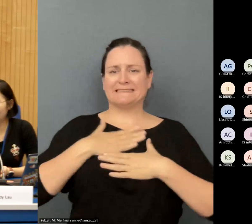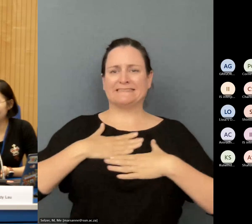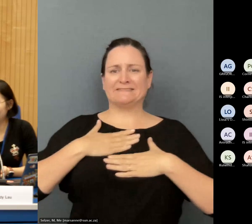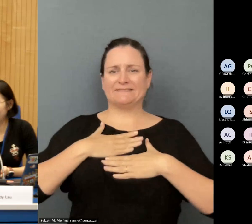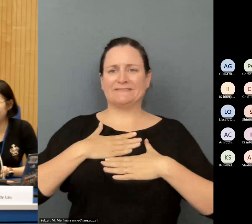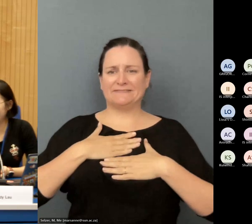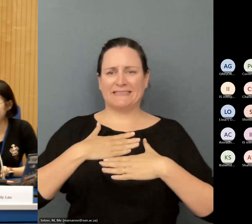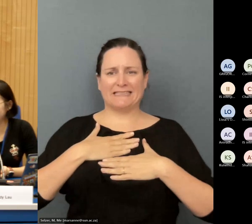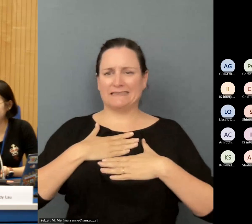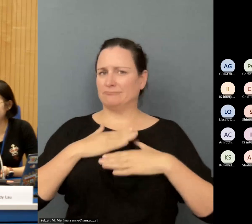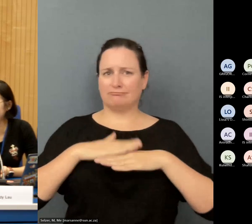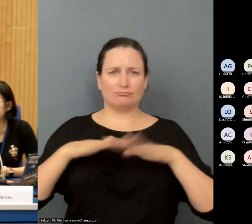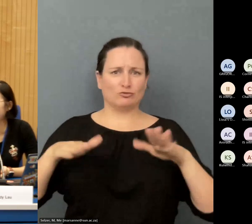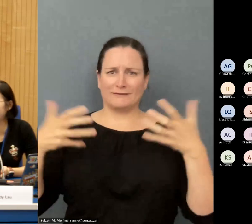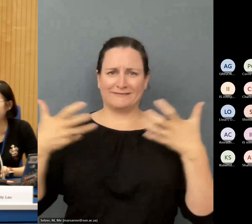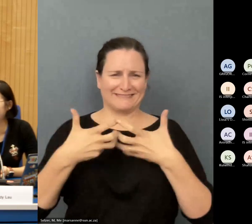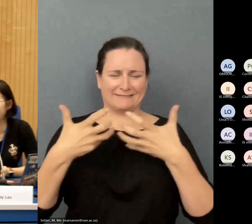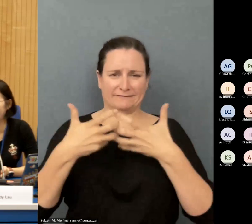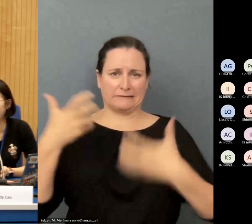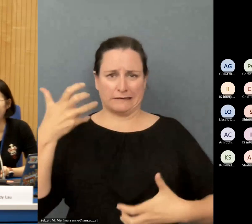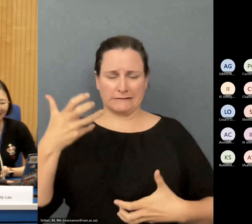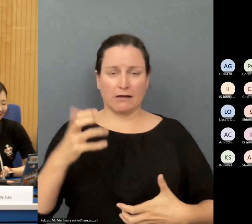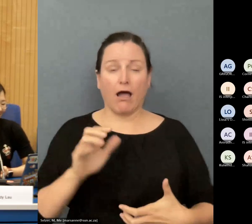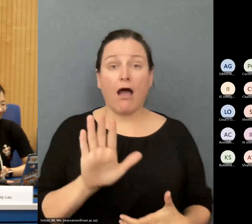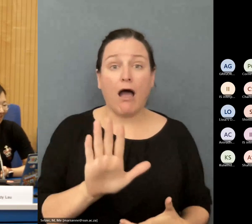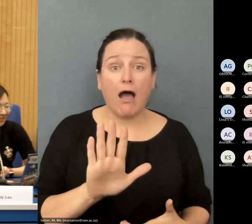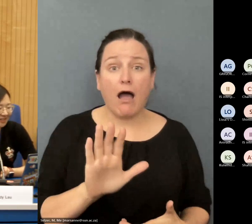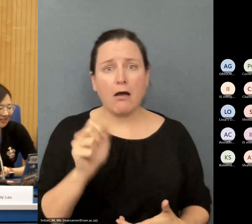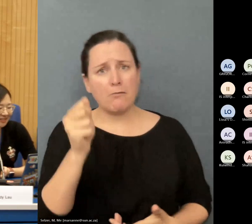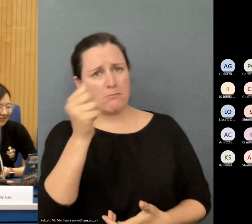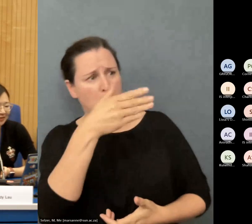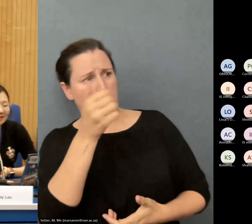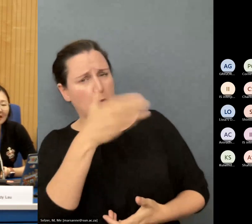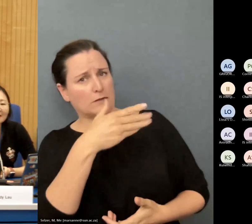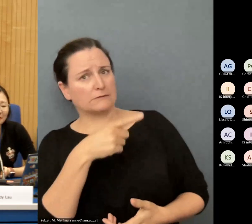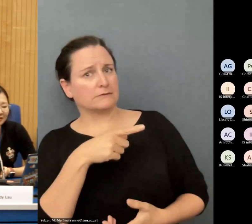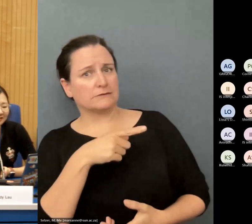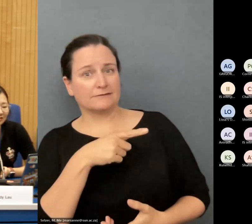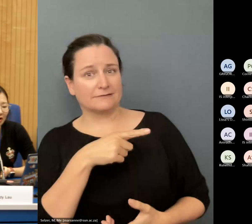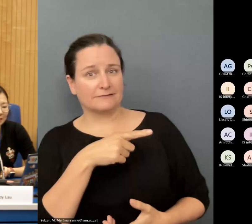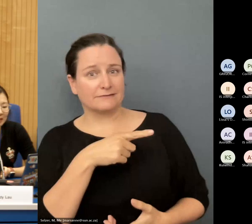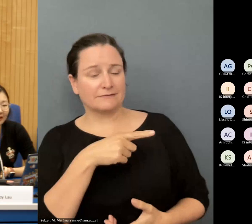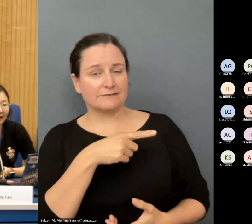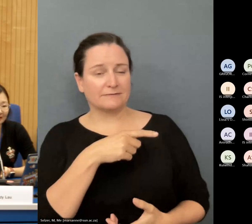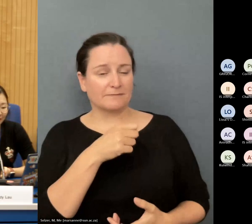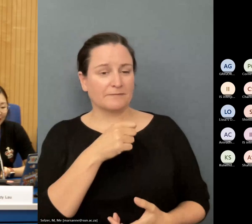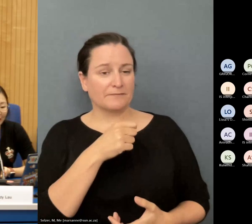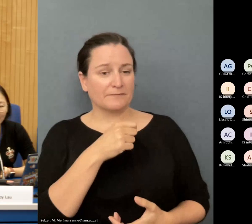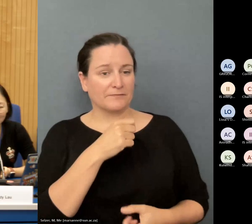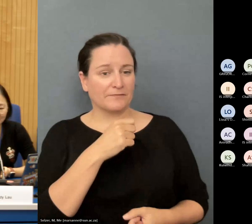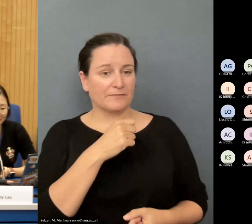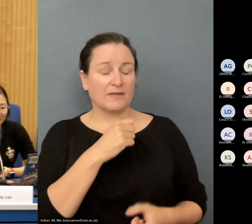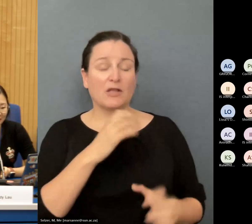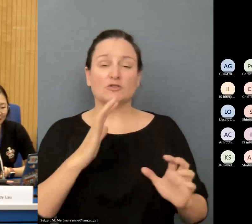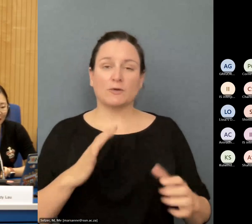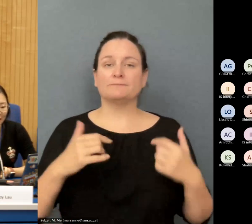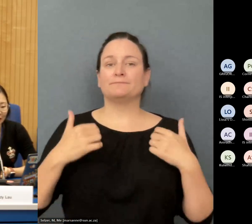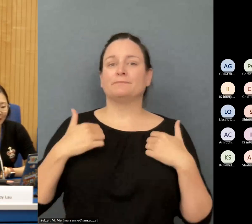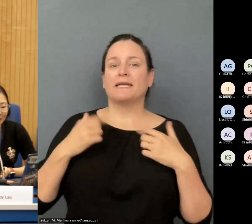the PowerPoint is not ready yet. Sorry. I'm sorry. So this experience taught me something